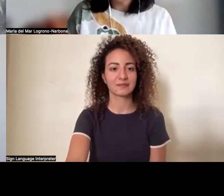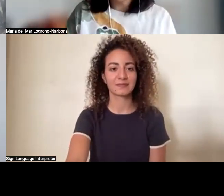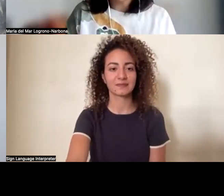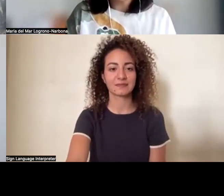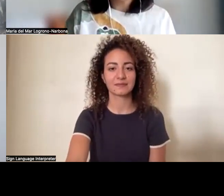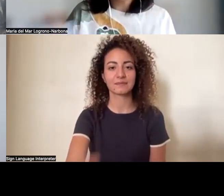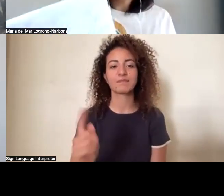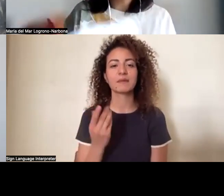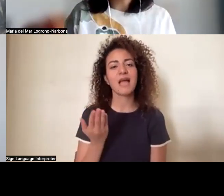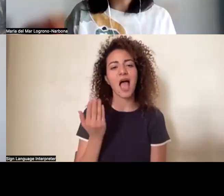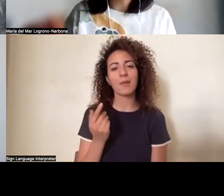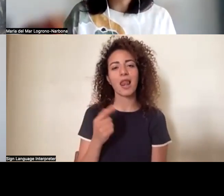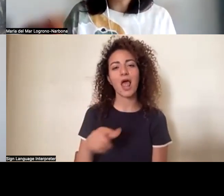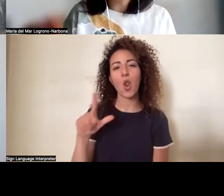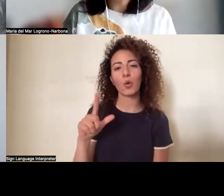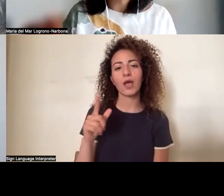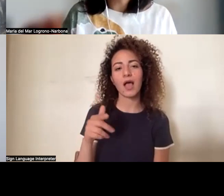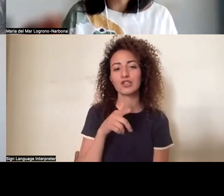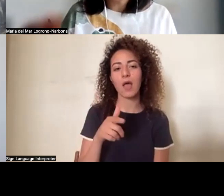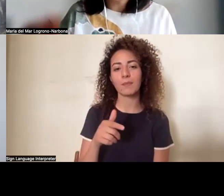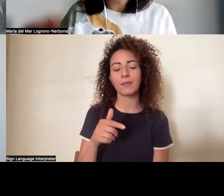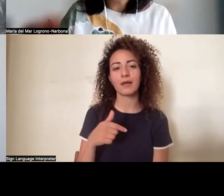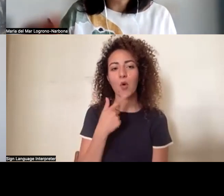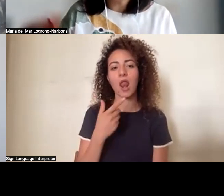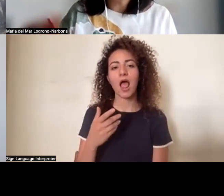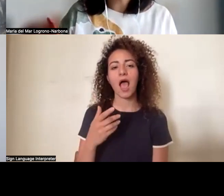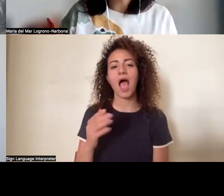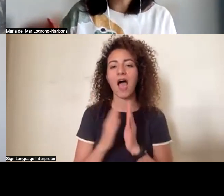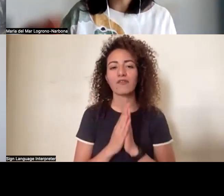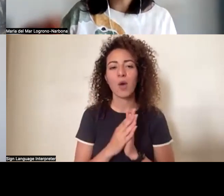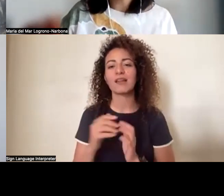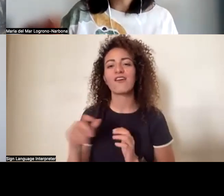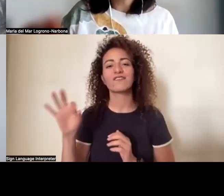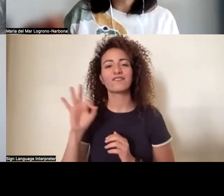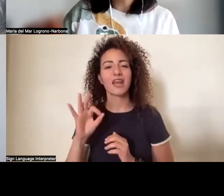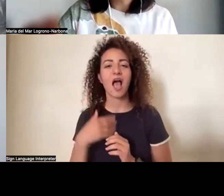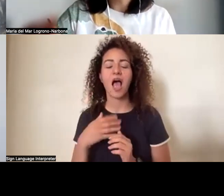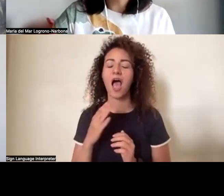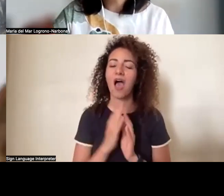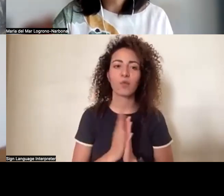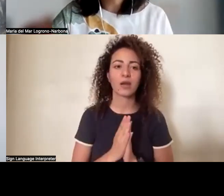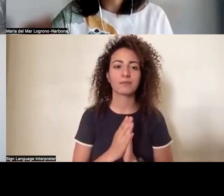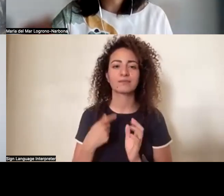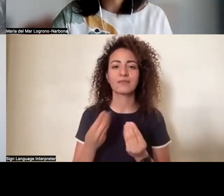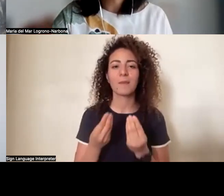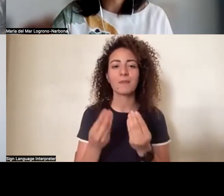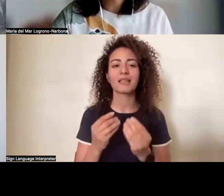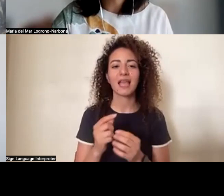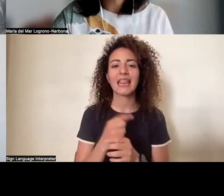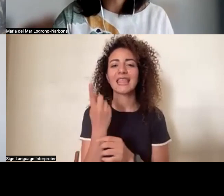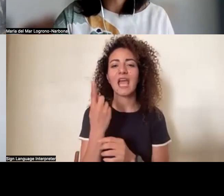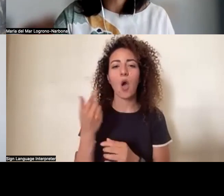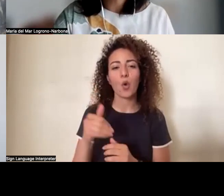Just before then, Luca, I'm very sorry, and Farah, I'm very sorry. I think I'll give you 1.5 minutes